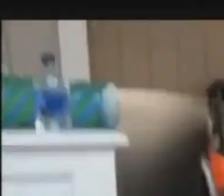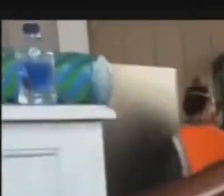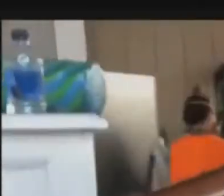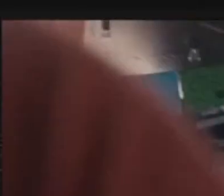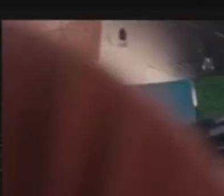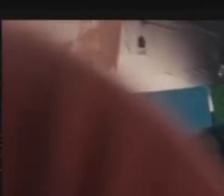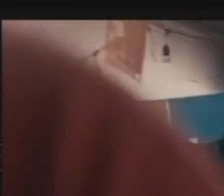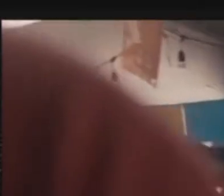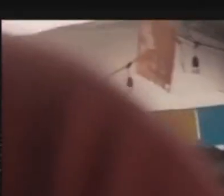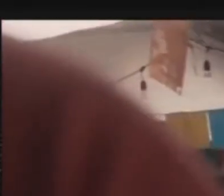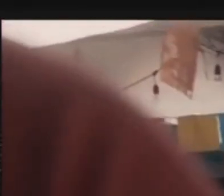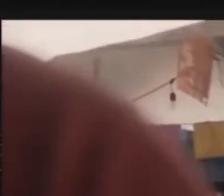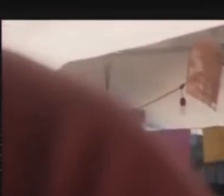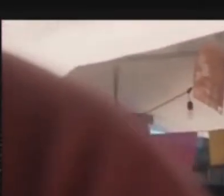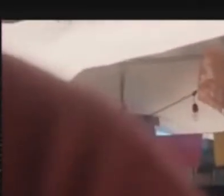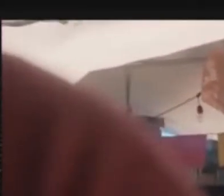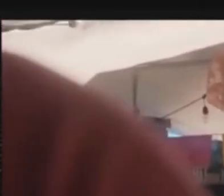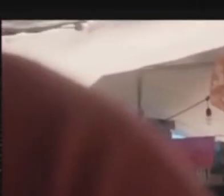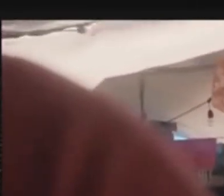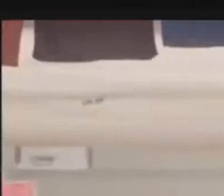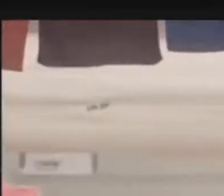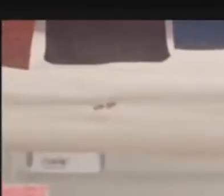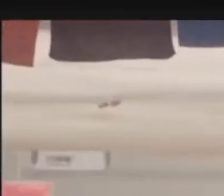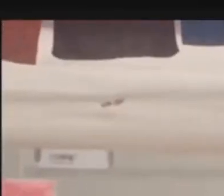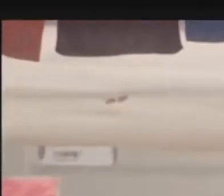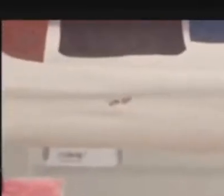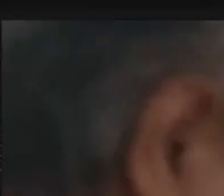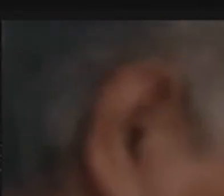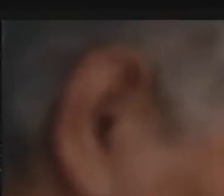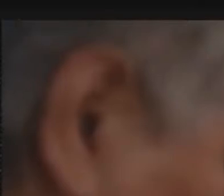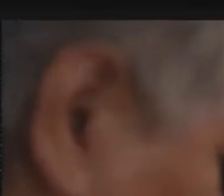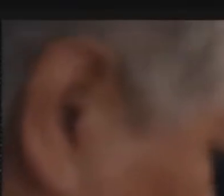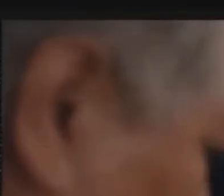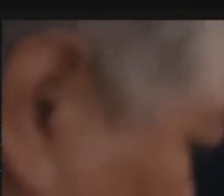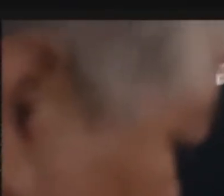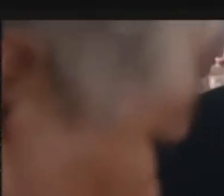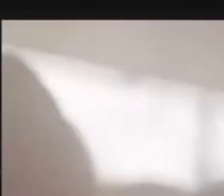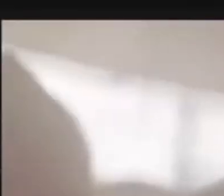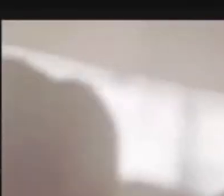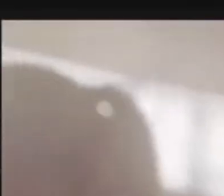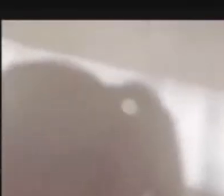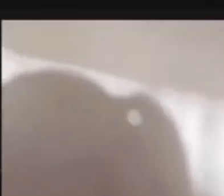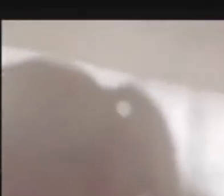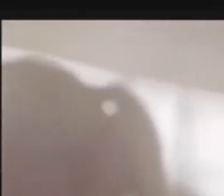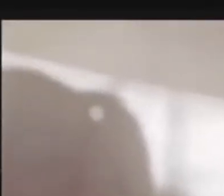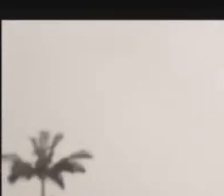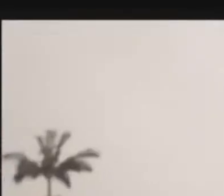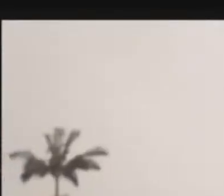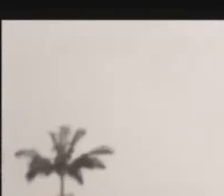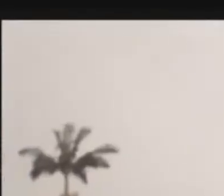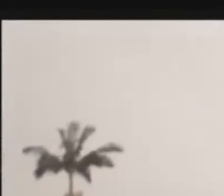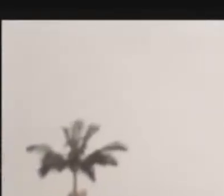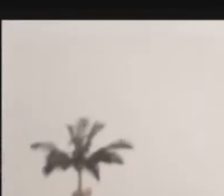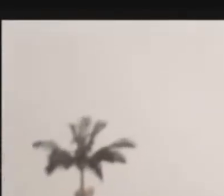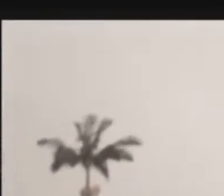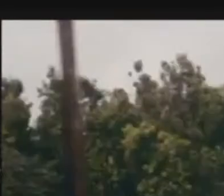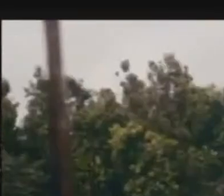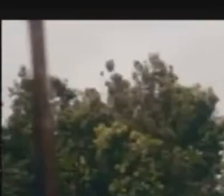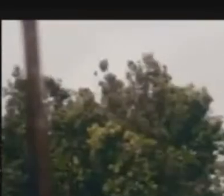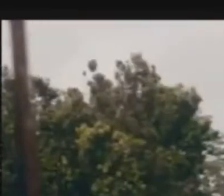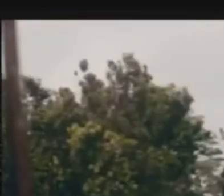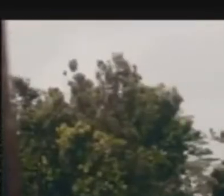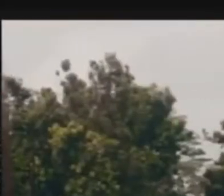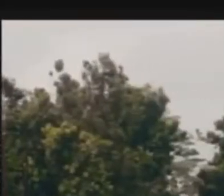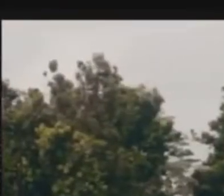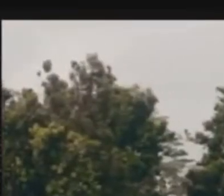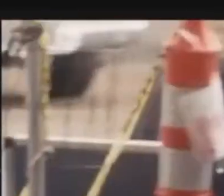So it was huge. They were watching out for each other. Hello everybody, thank you for coming. Thank you for the support from everybody. As we go through this,